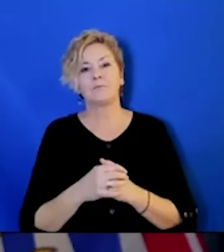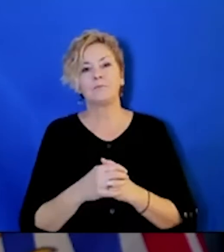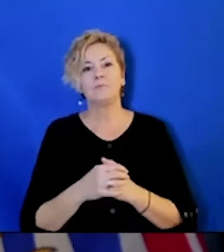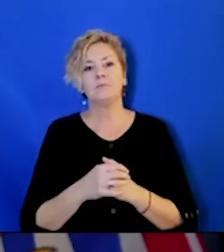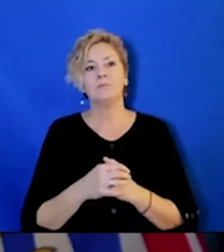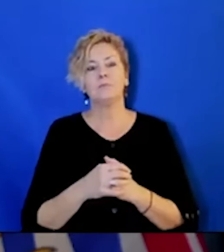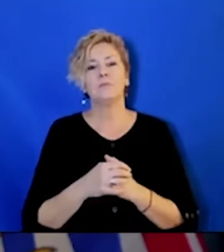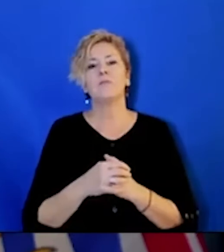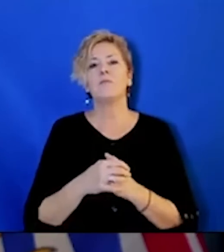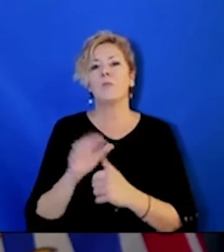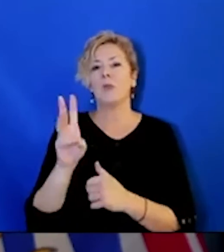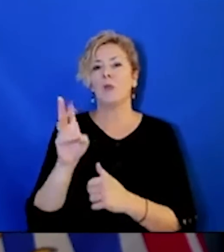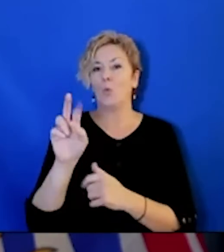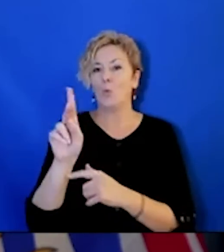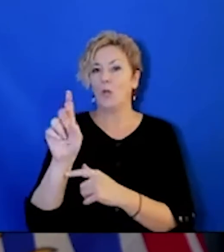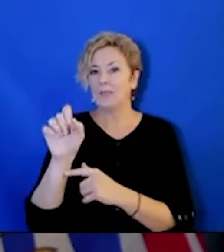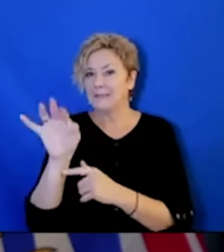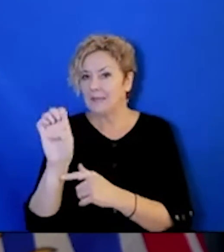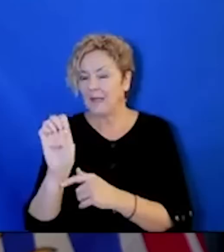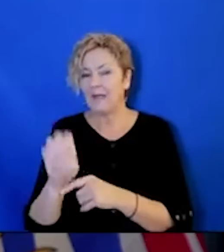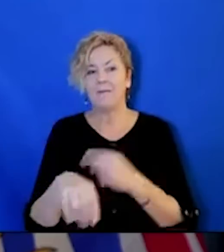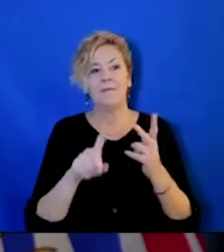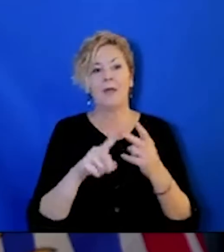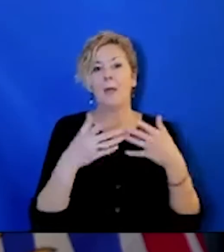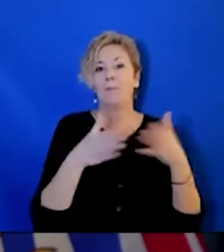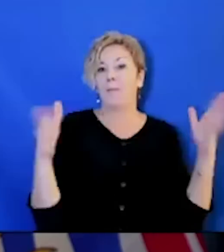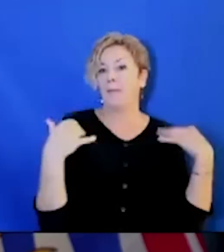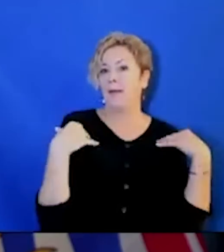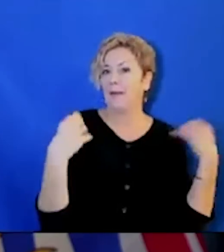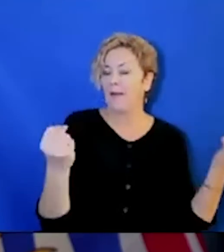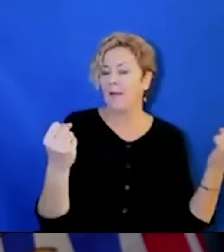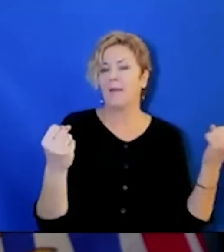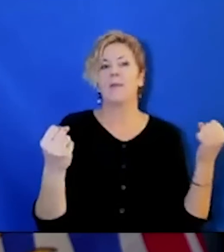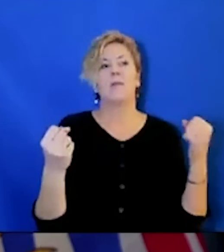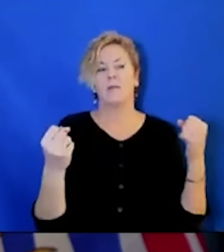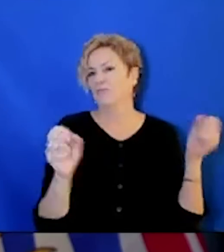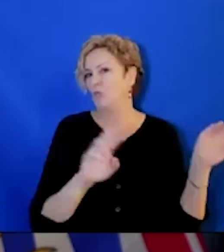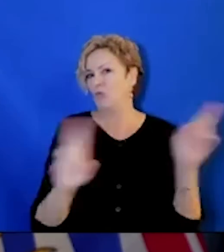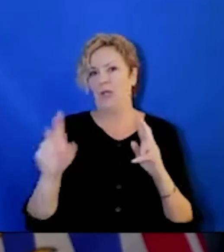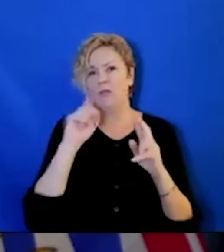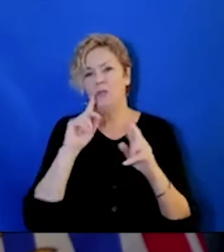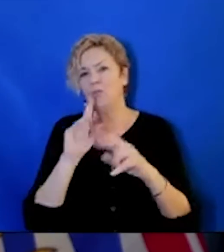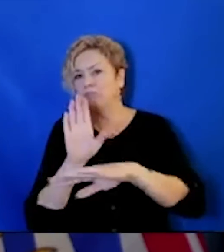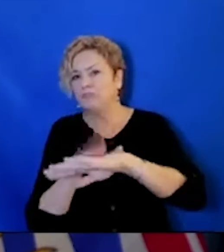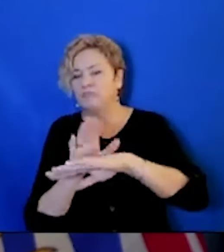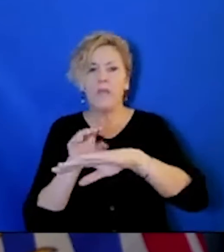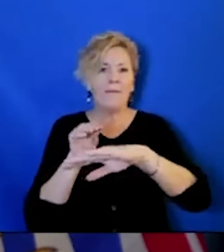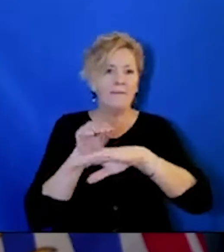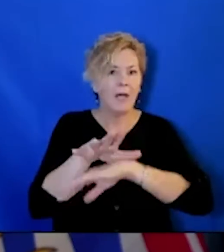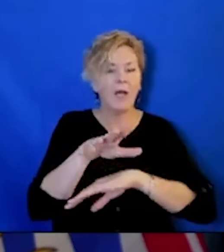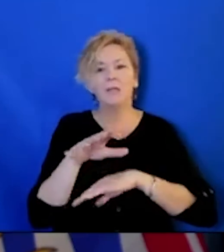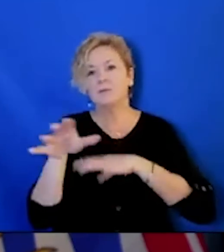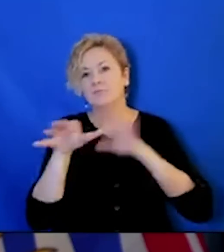means adequate space and distance and measures to ensure that we're preventing rapid spread of this